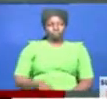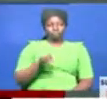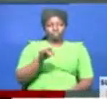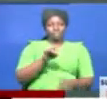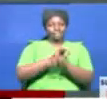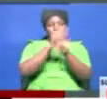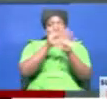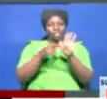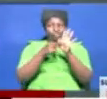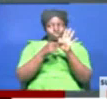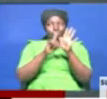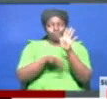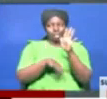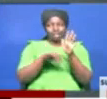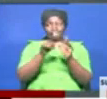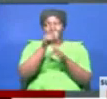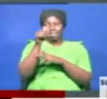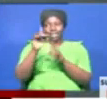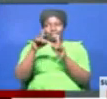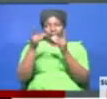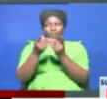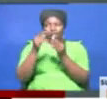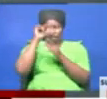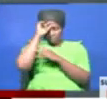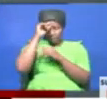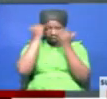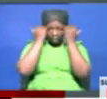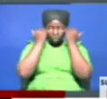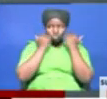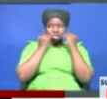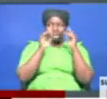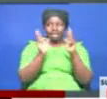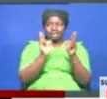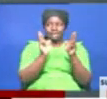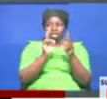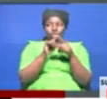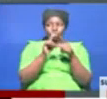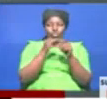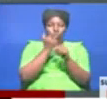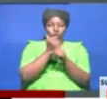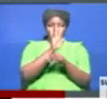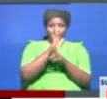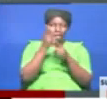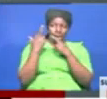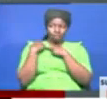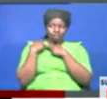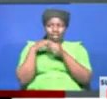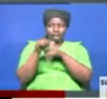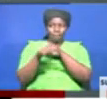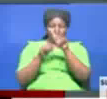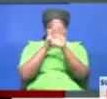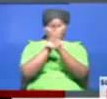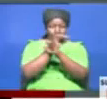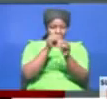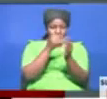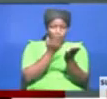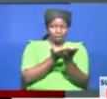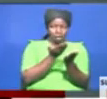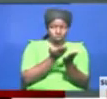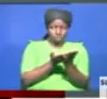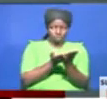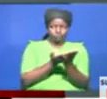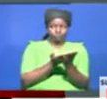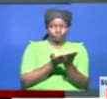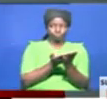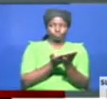indication that the other arm of government, which is the judiciary, it is ready to take on its mandate there in as far as the presidential petition is